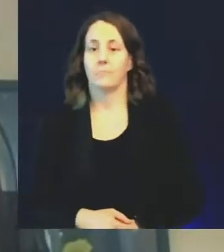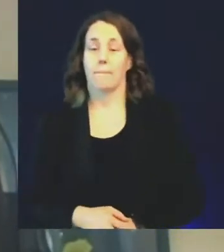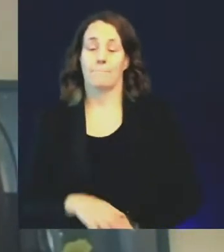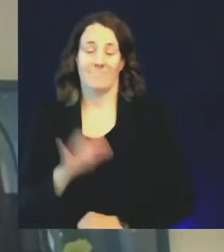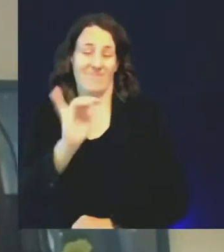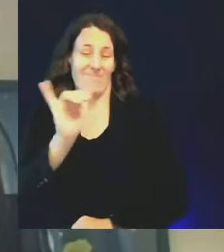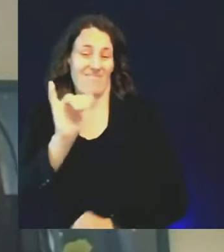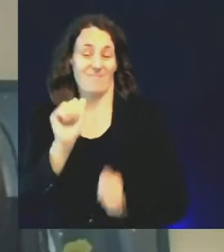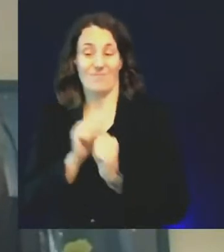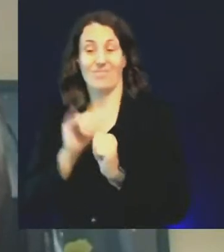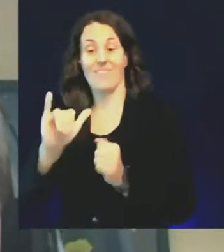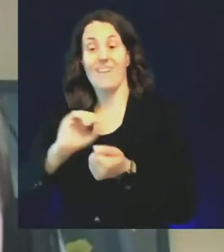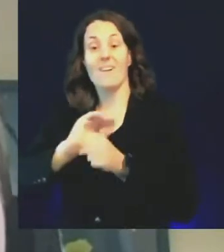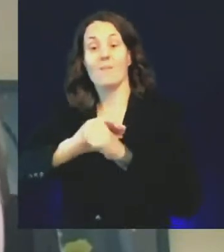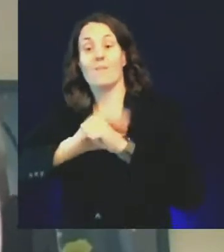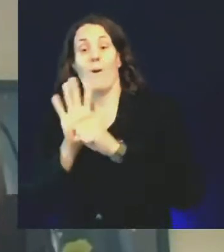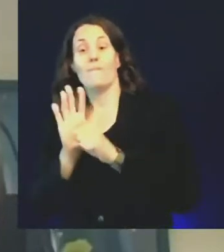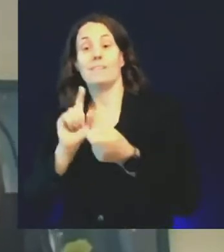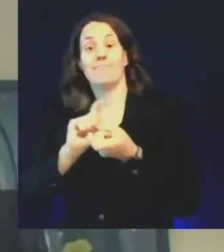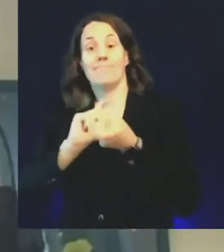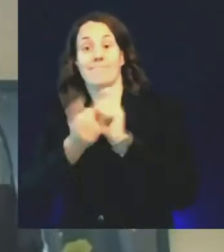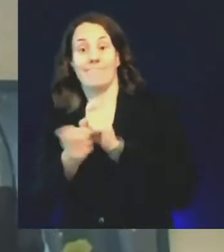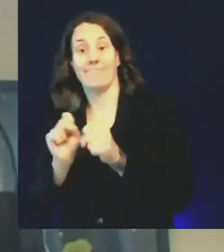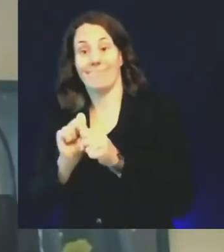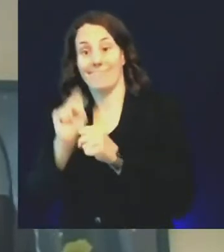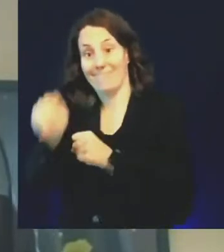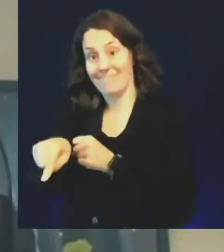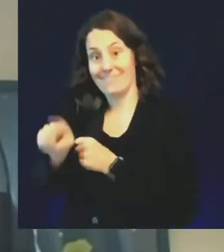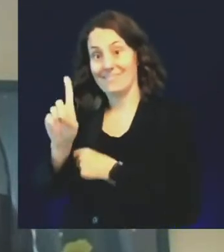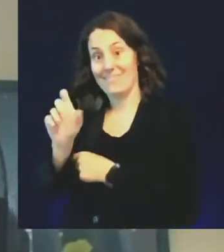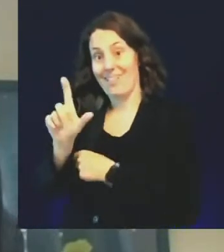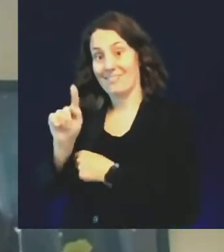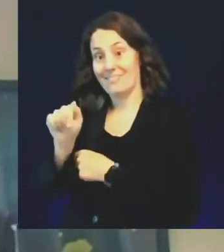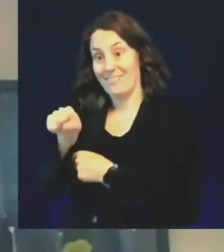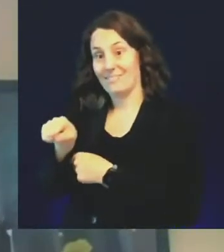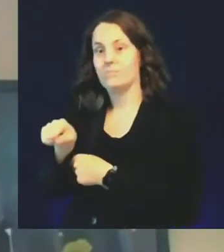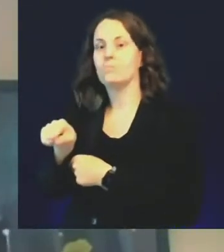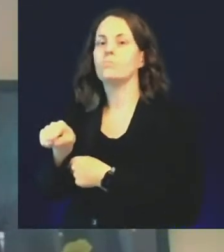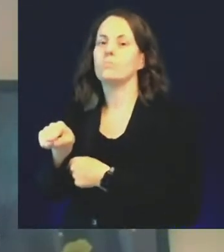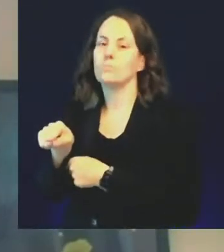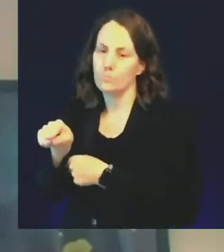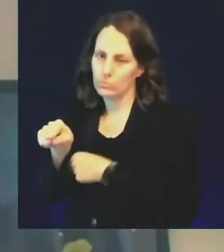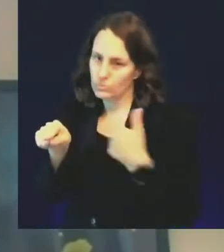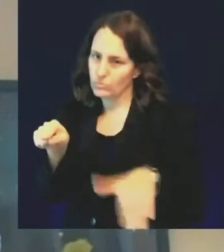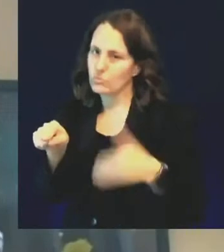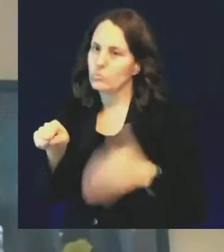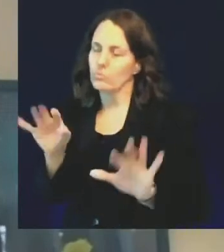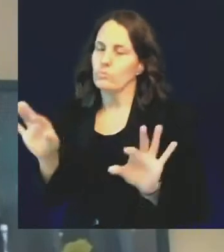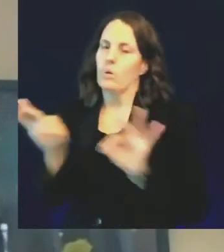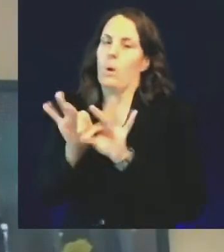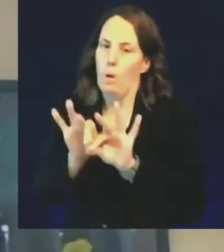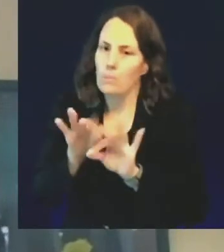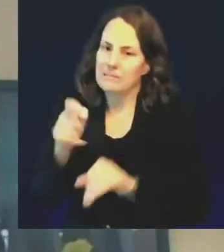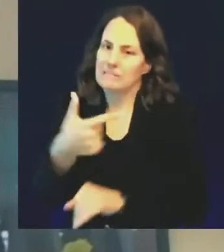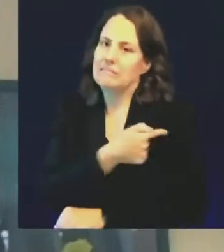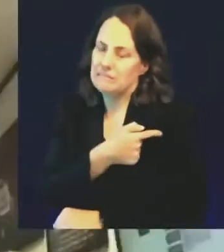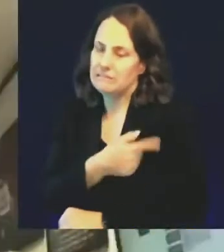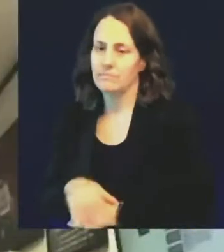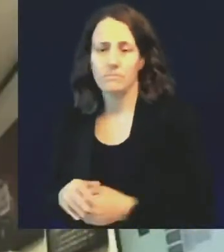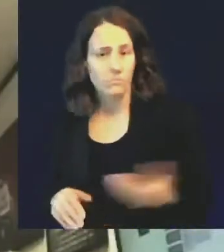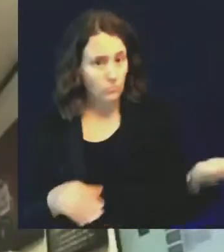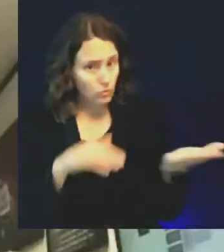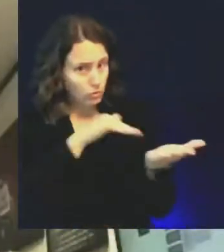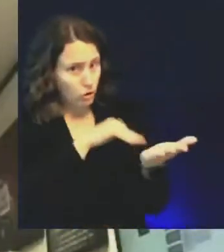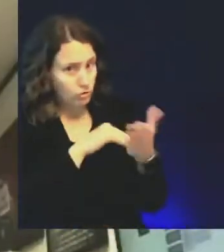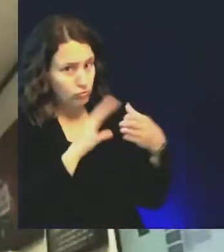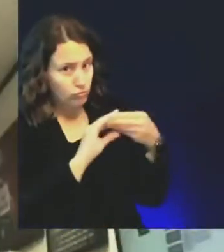the Delta variant. I'll turn it to Dr. Westergaard to see if he has anything he would add to that. I agree